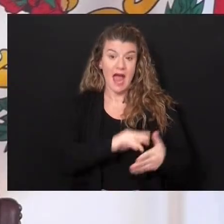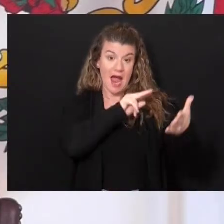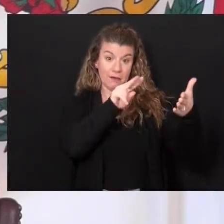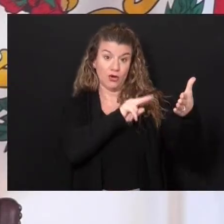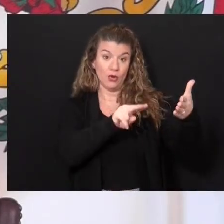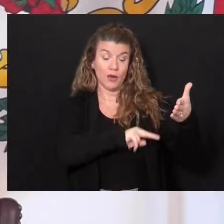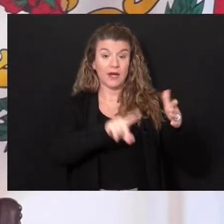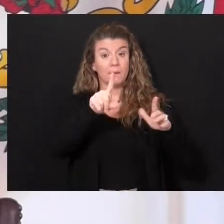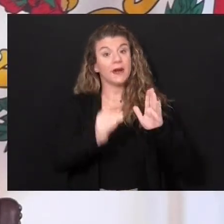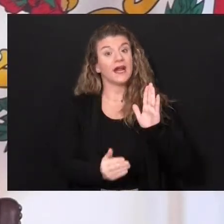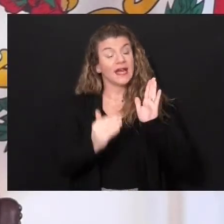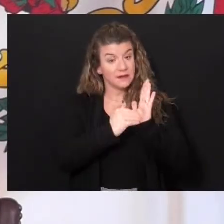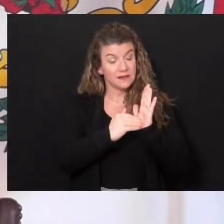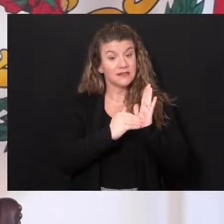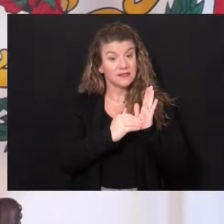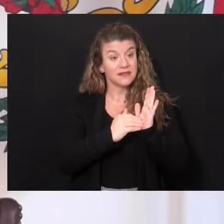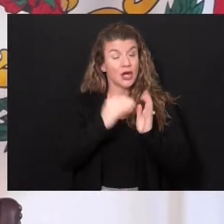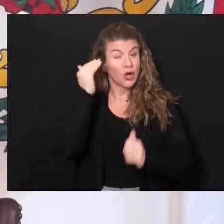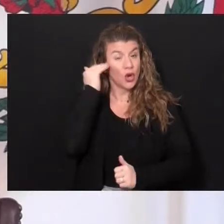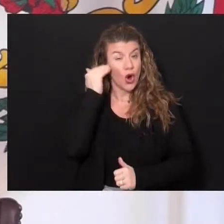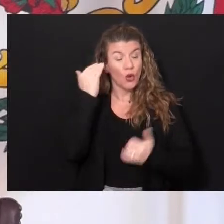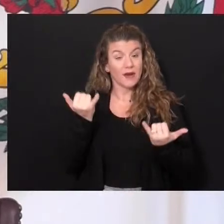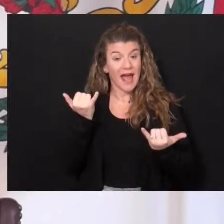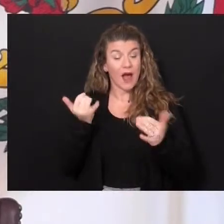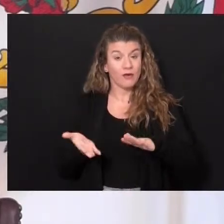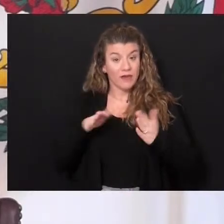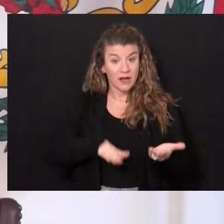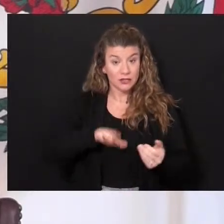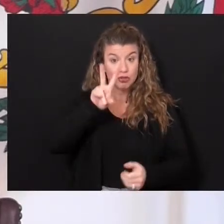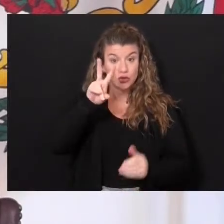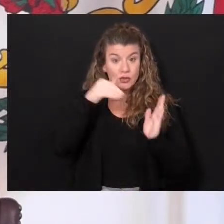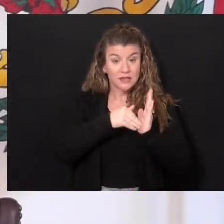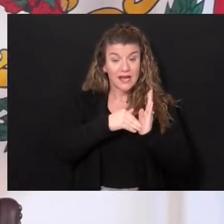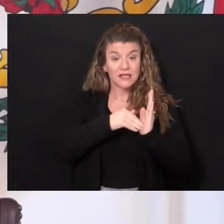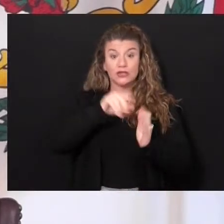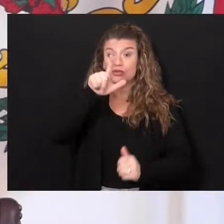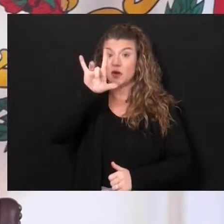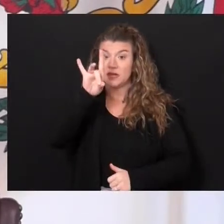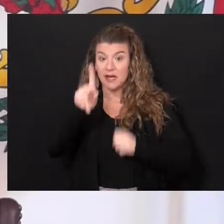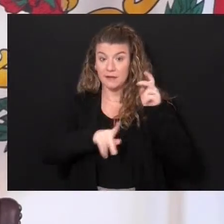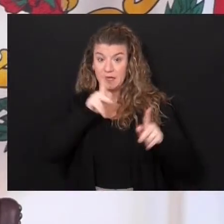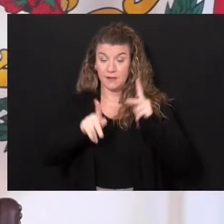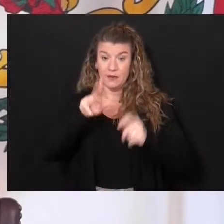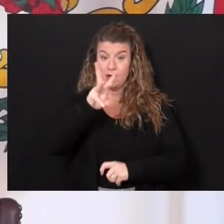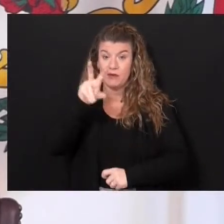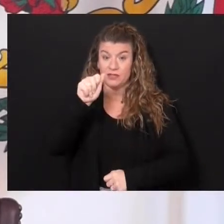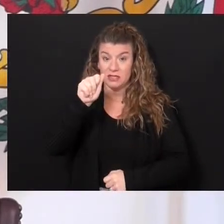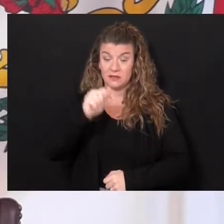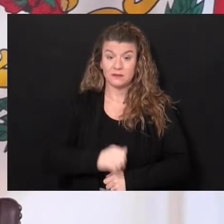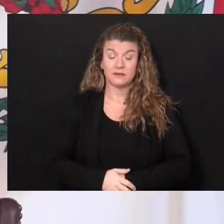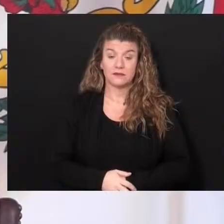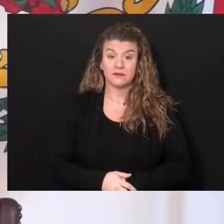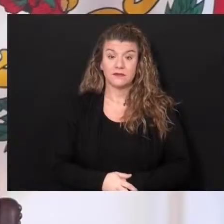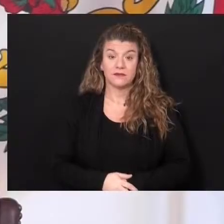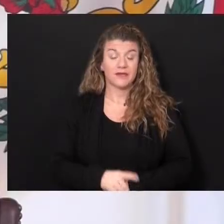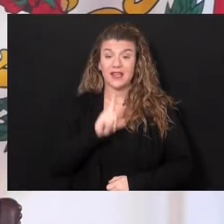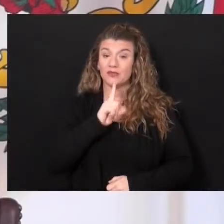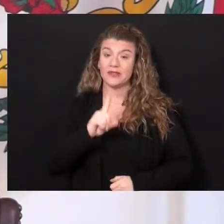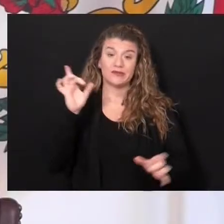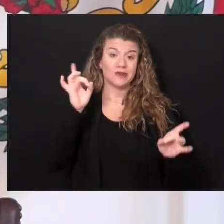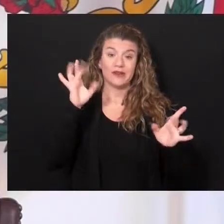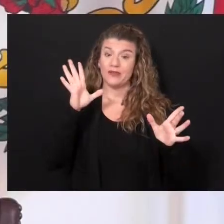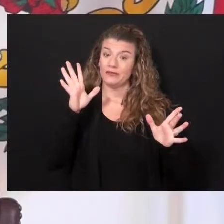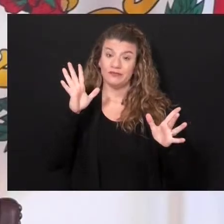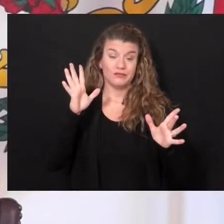But again, we have now lost 2,028 people in West Virginia, and it's a tragedy